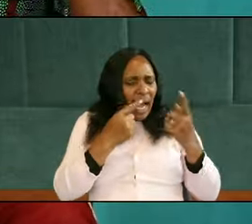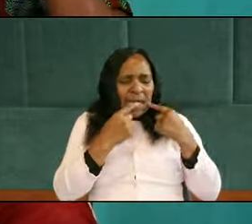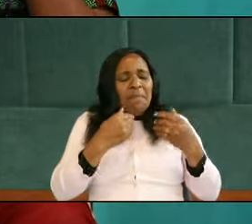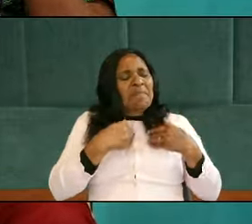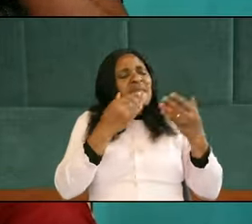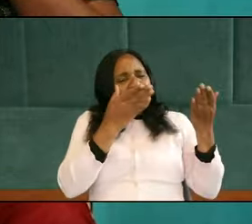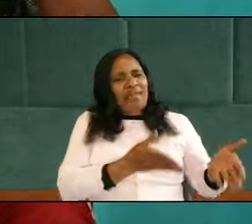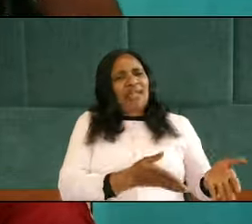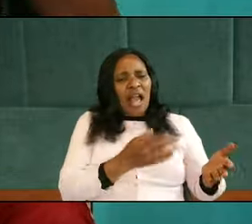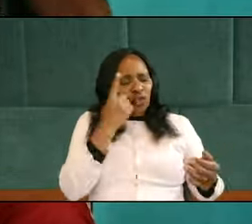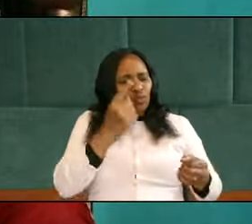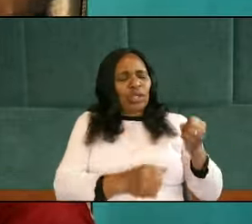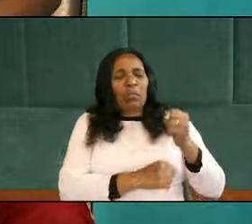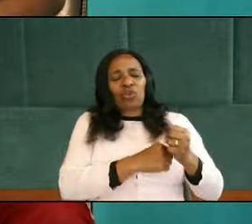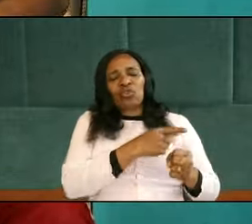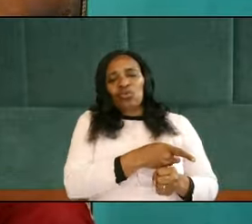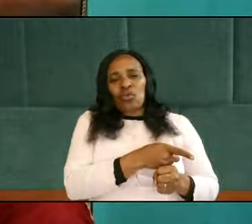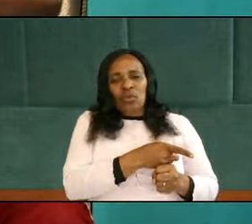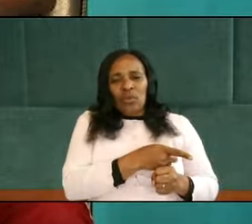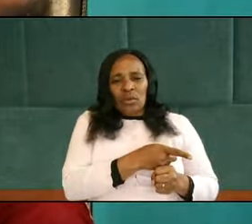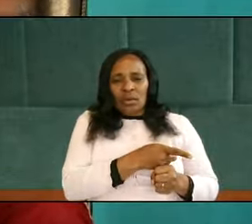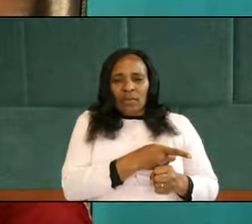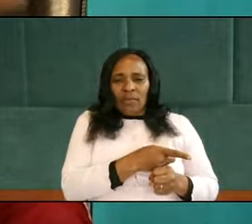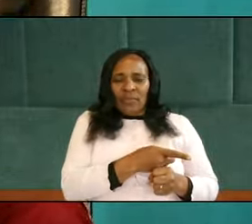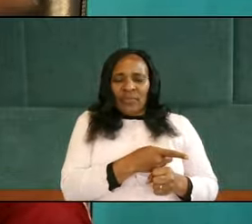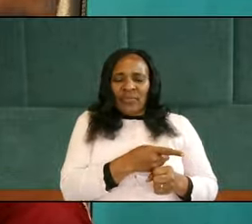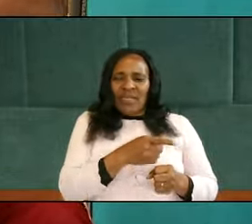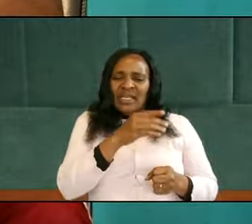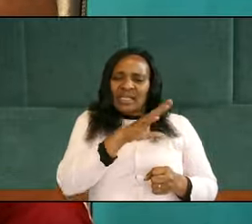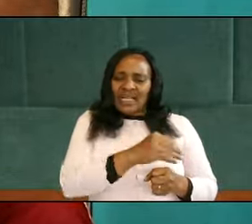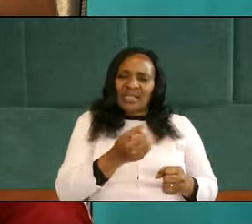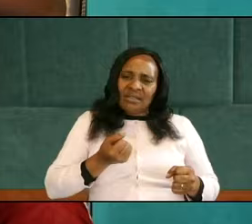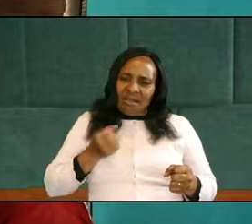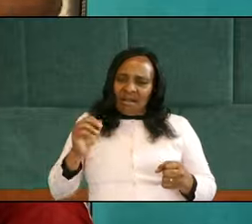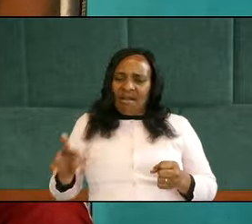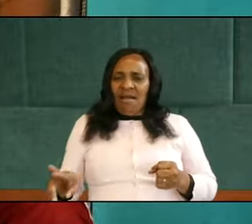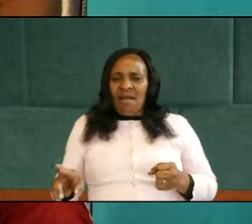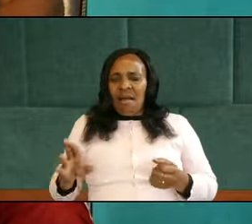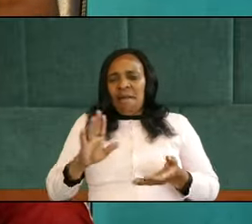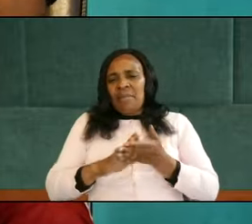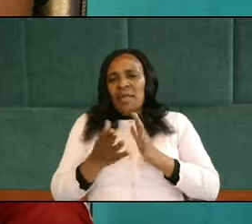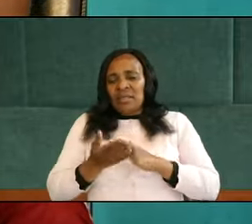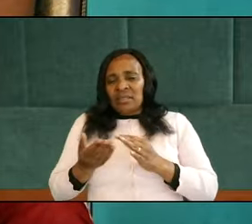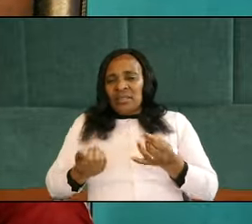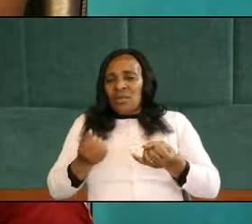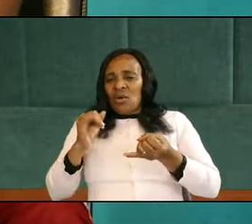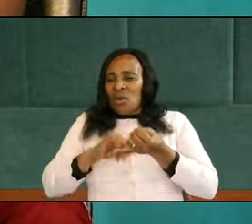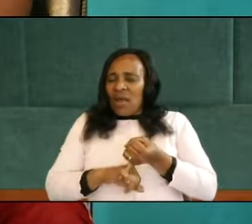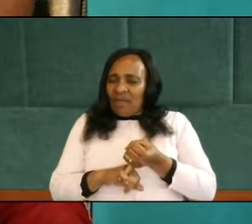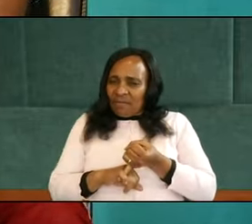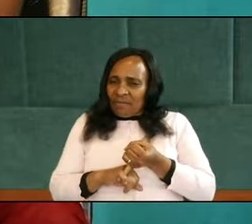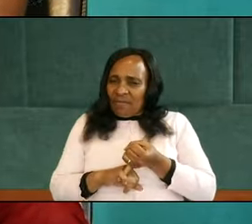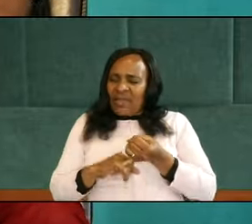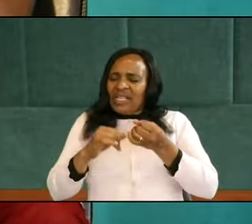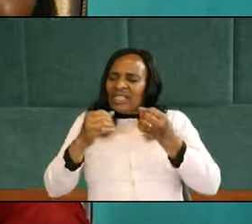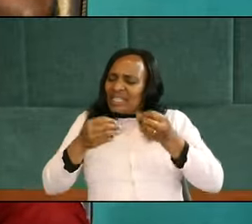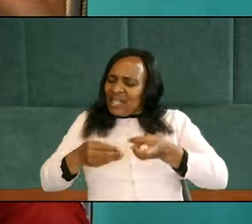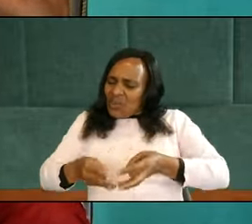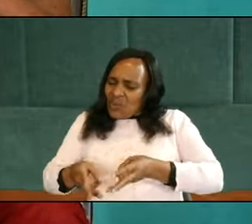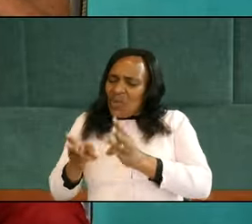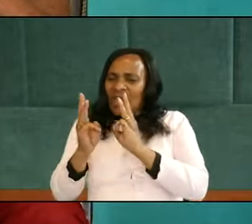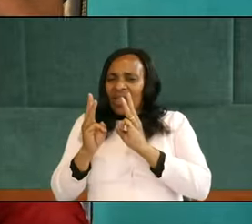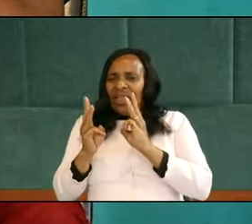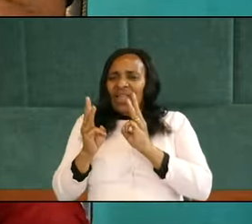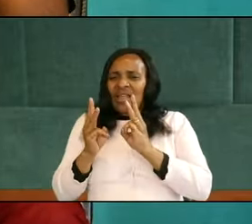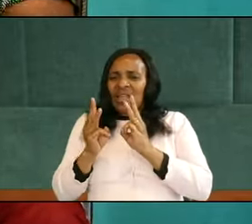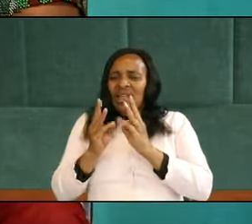here. So that's how, like, he takes her, and then she becomes the wife. And I think the way it relates with, like,